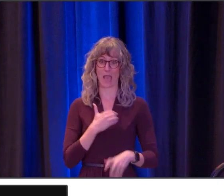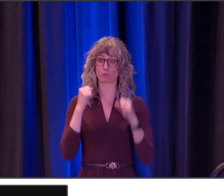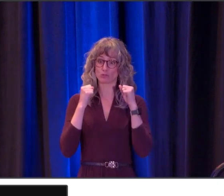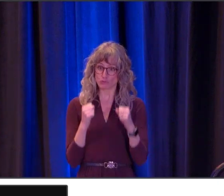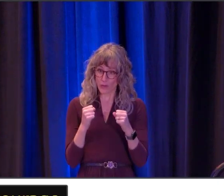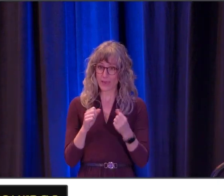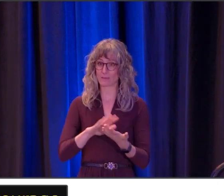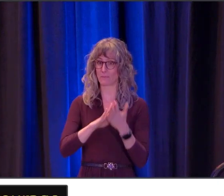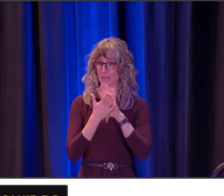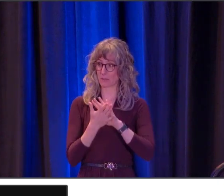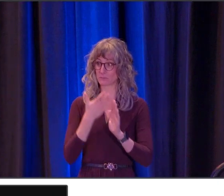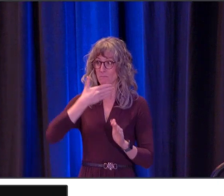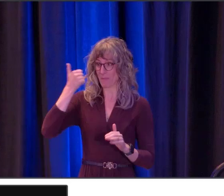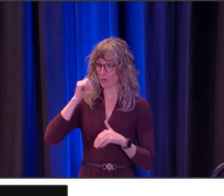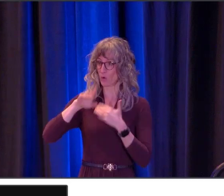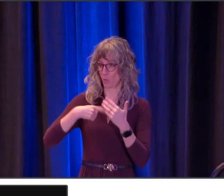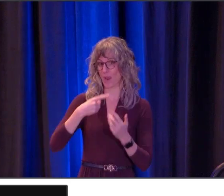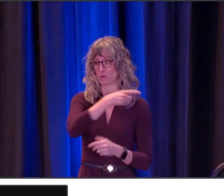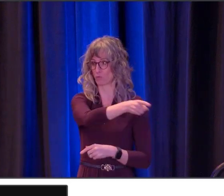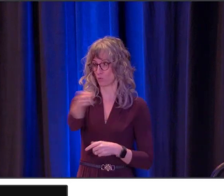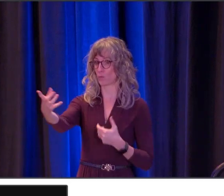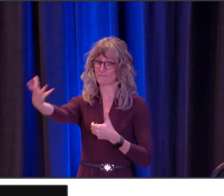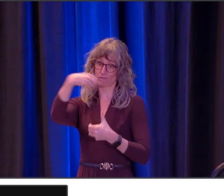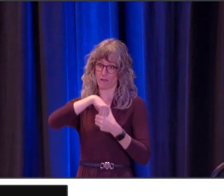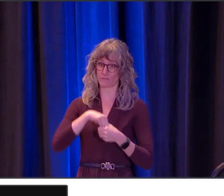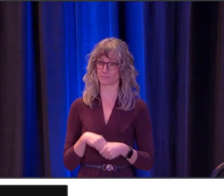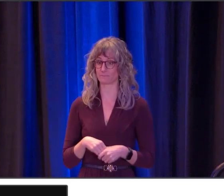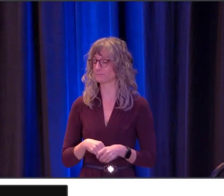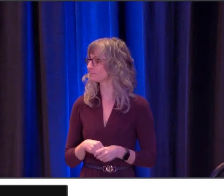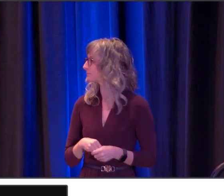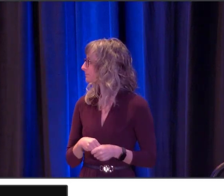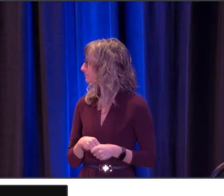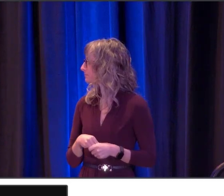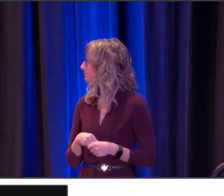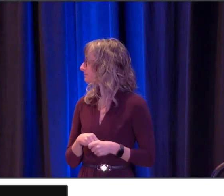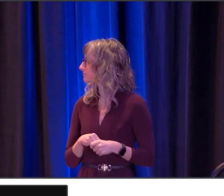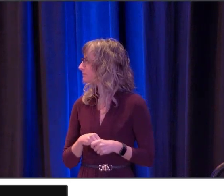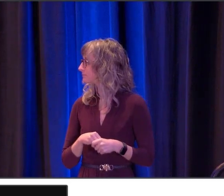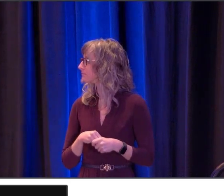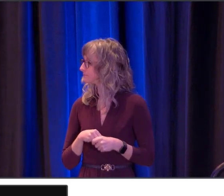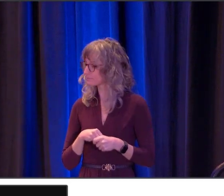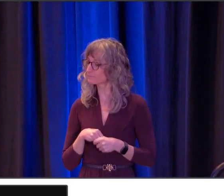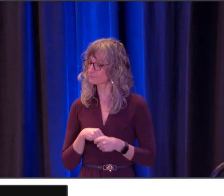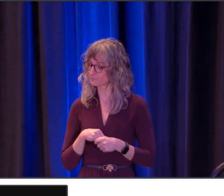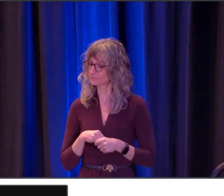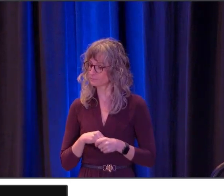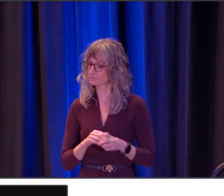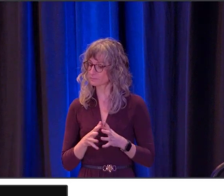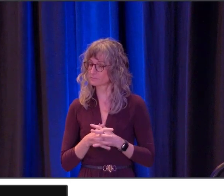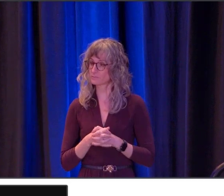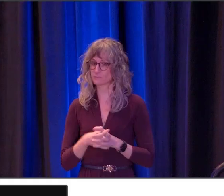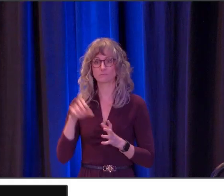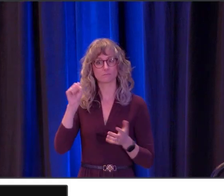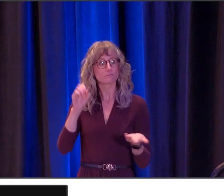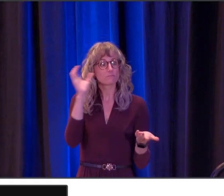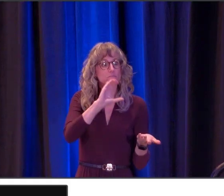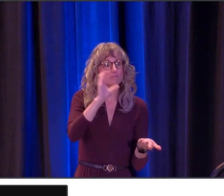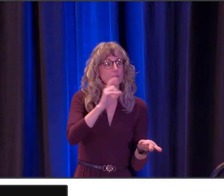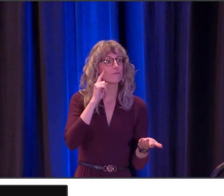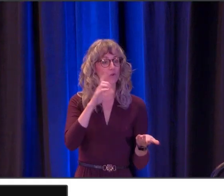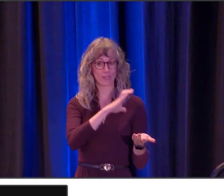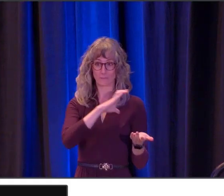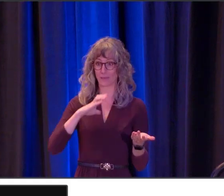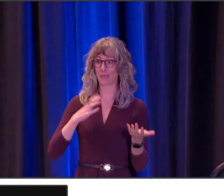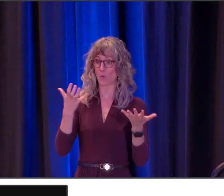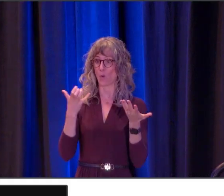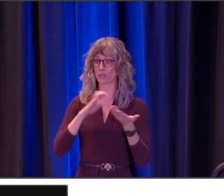and put the work in as well too. The best committee is the OAE committee, so please let me know you want to be